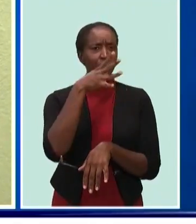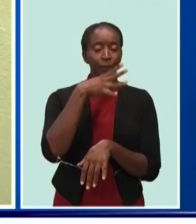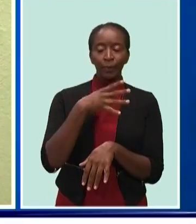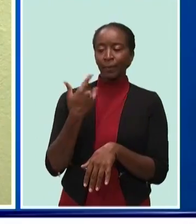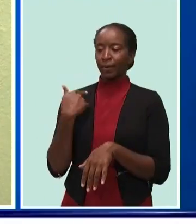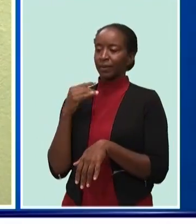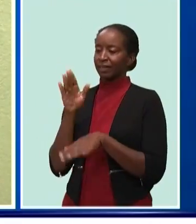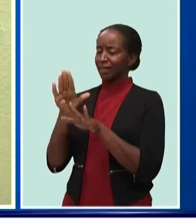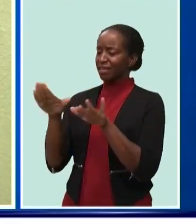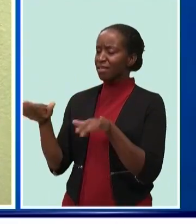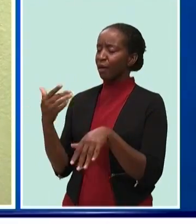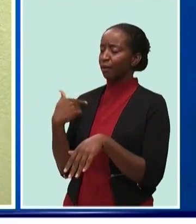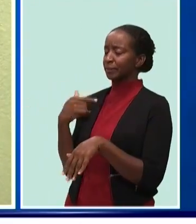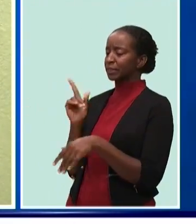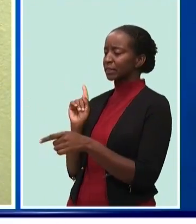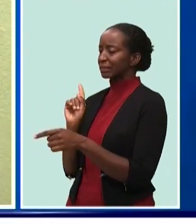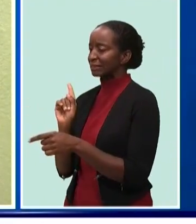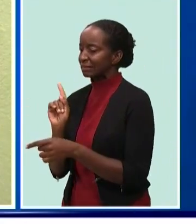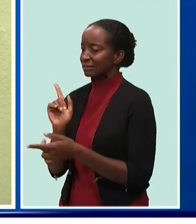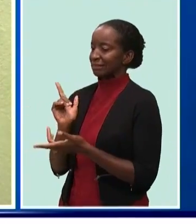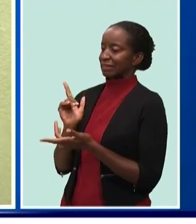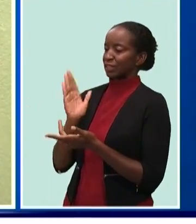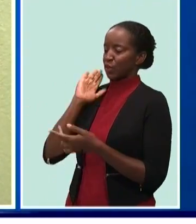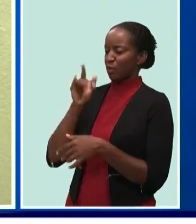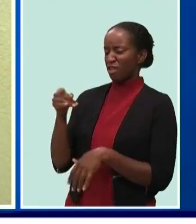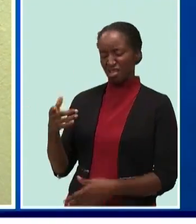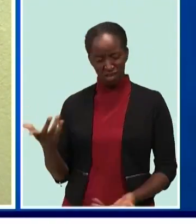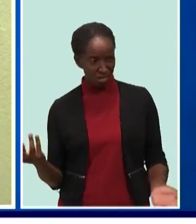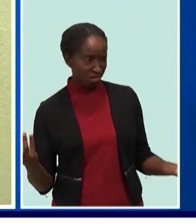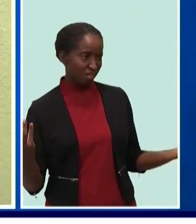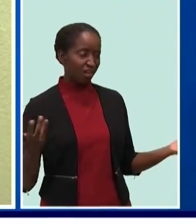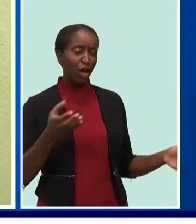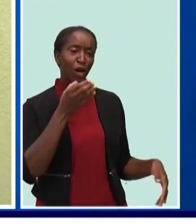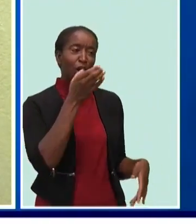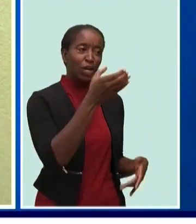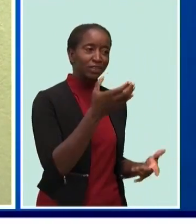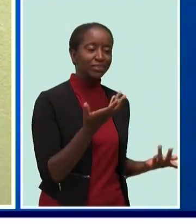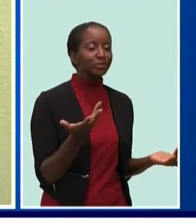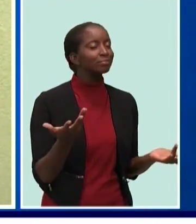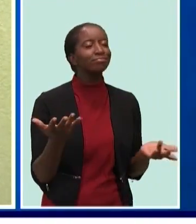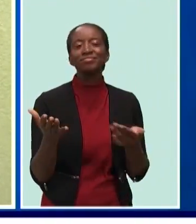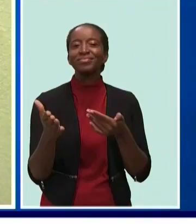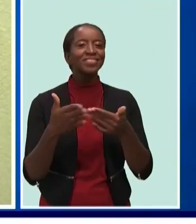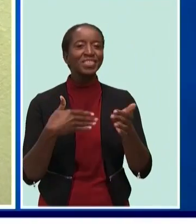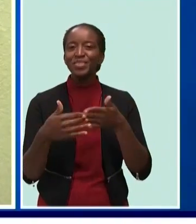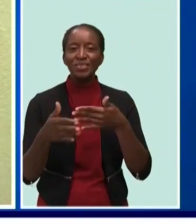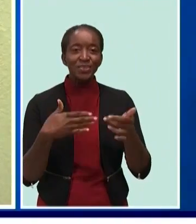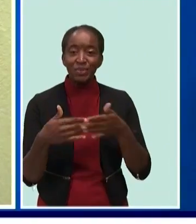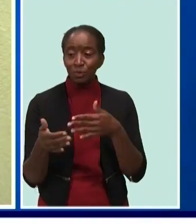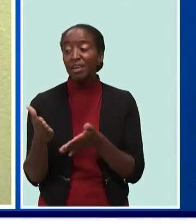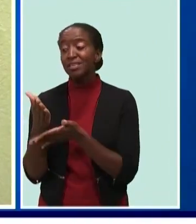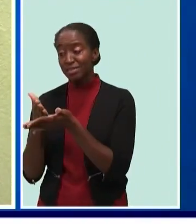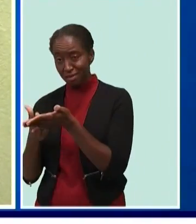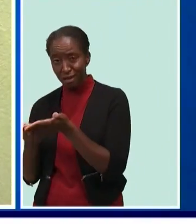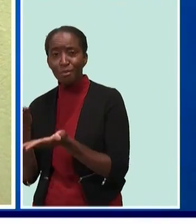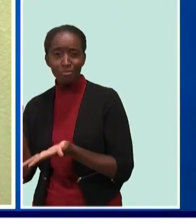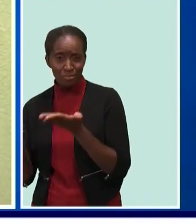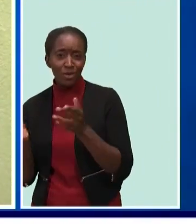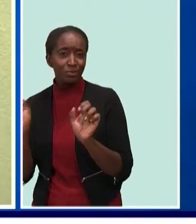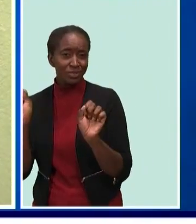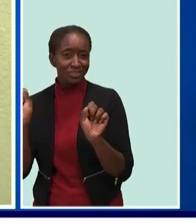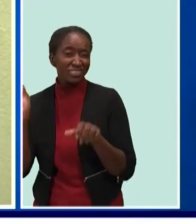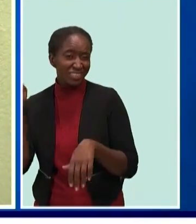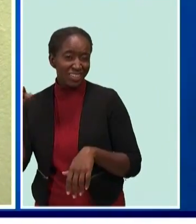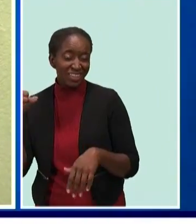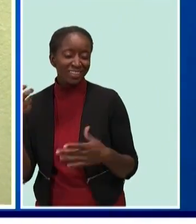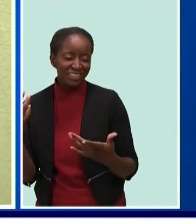what if they curse you? Some don't know any better. But at least you do not know the extent to which it will resonate with them. You know what that little old